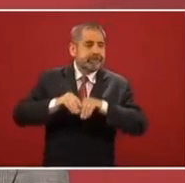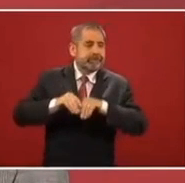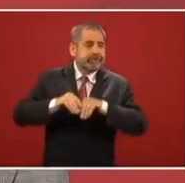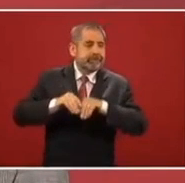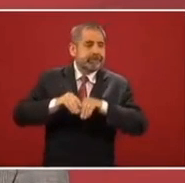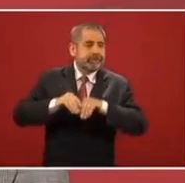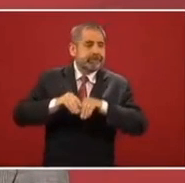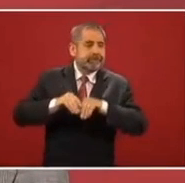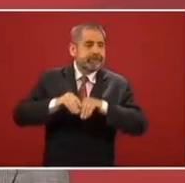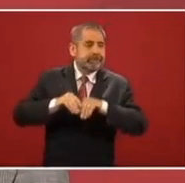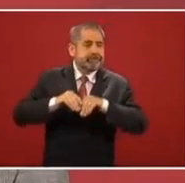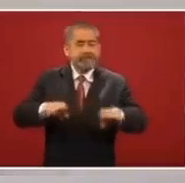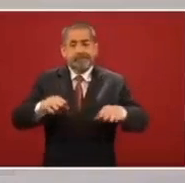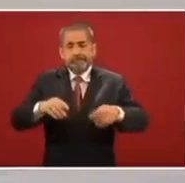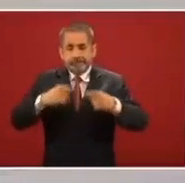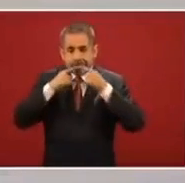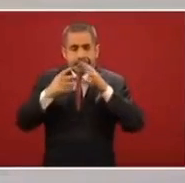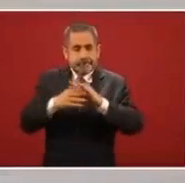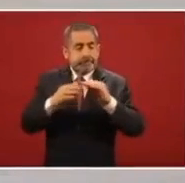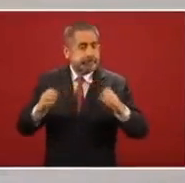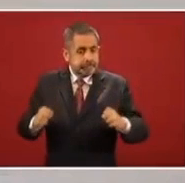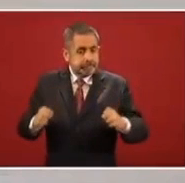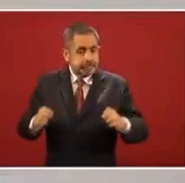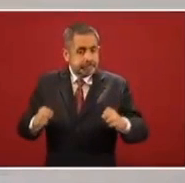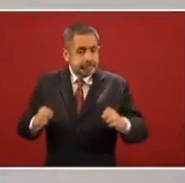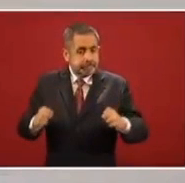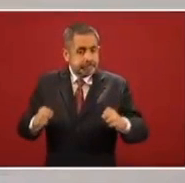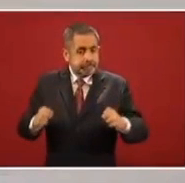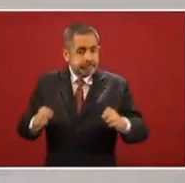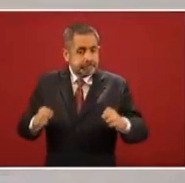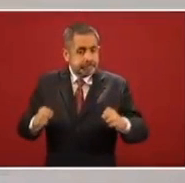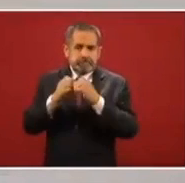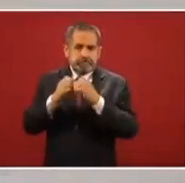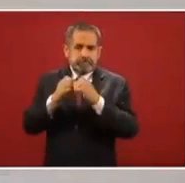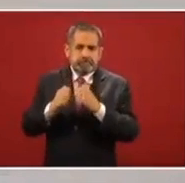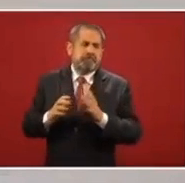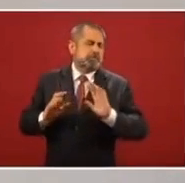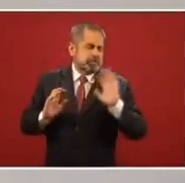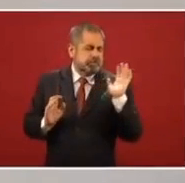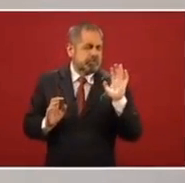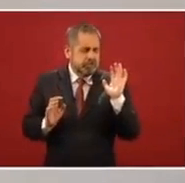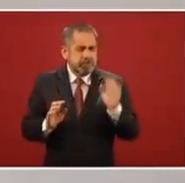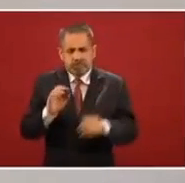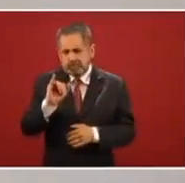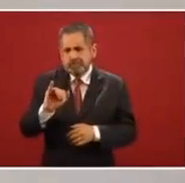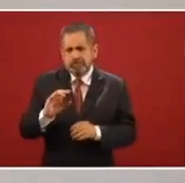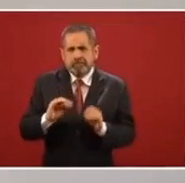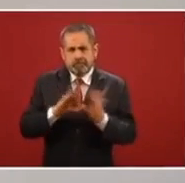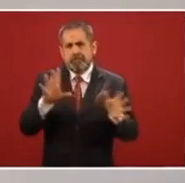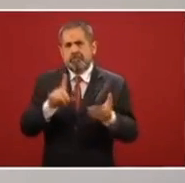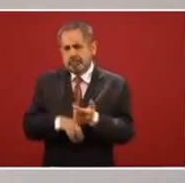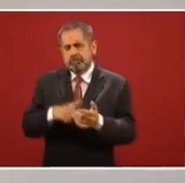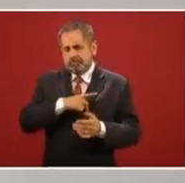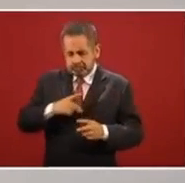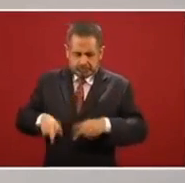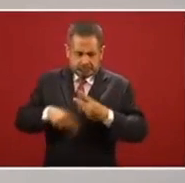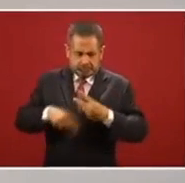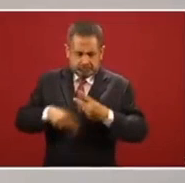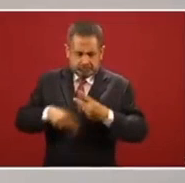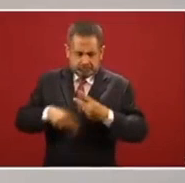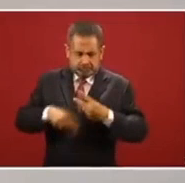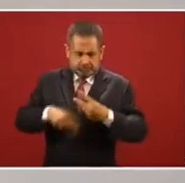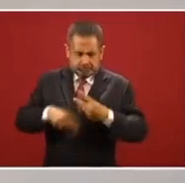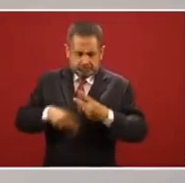extraordinarias, extraordinarily. por supuesto, Of course, se tendría que convocar